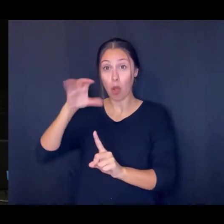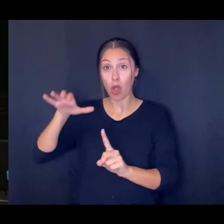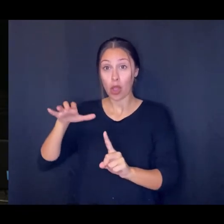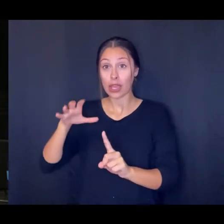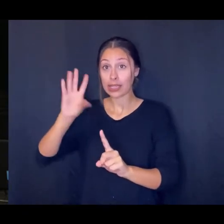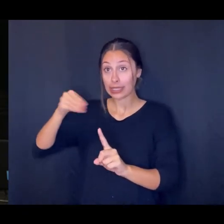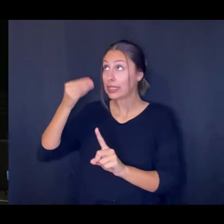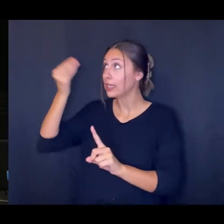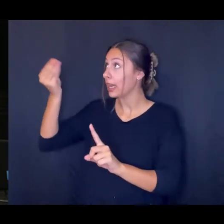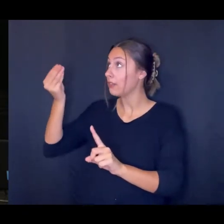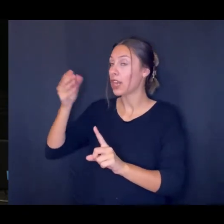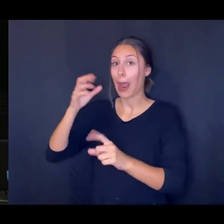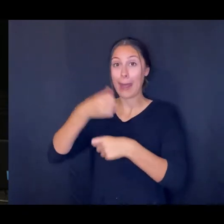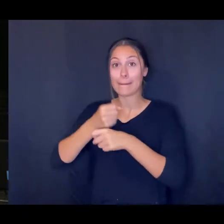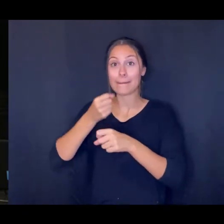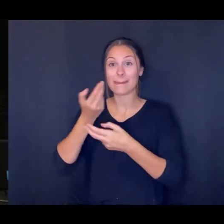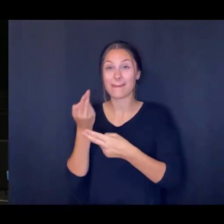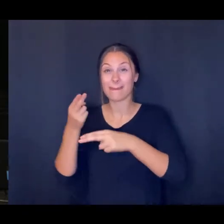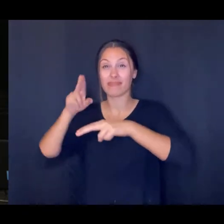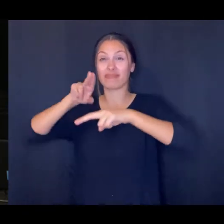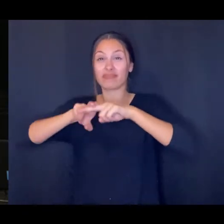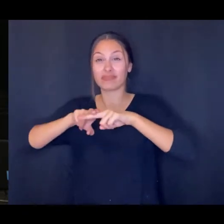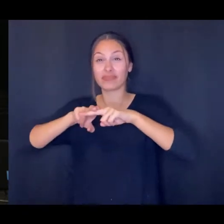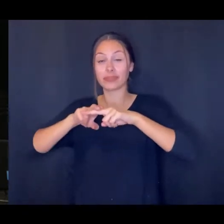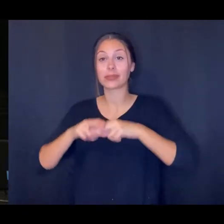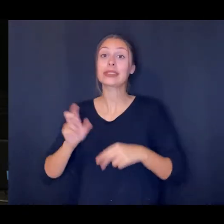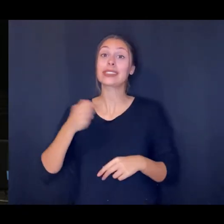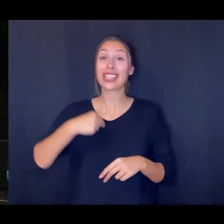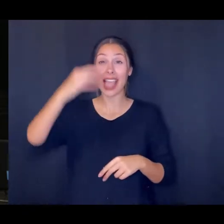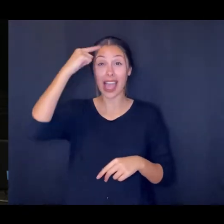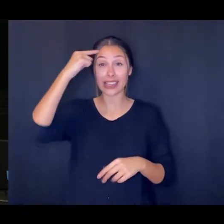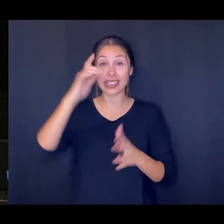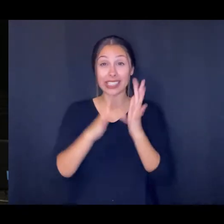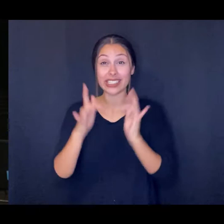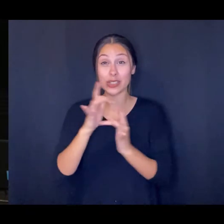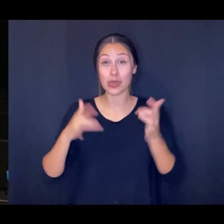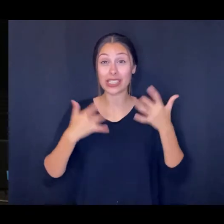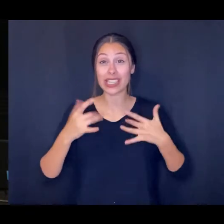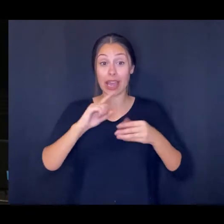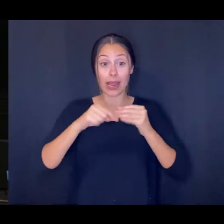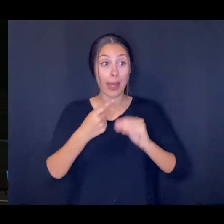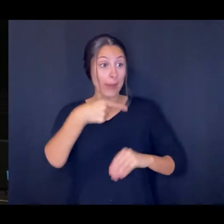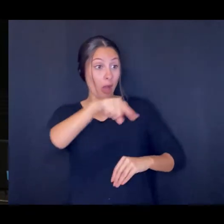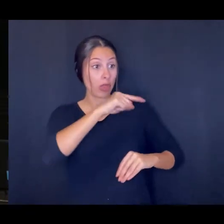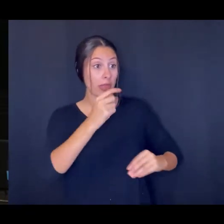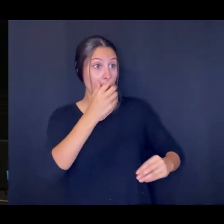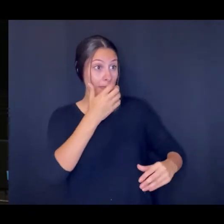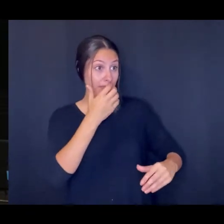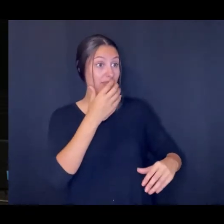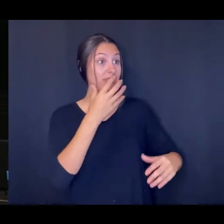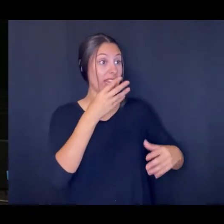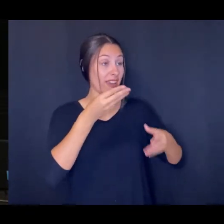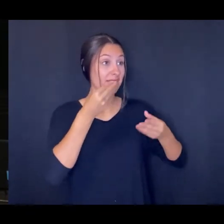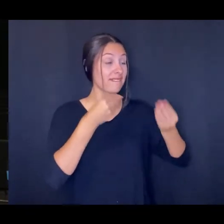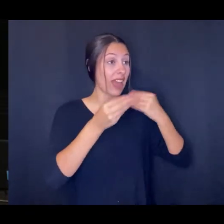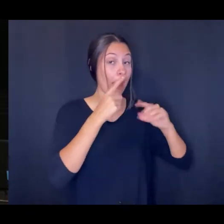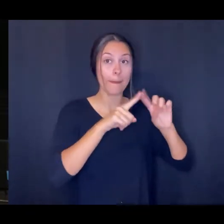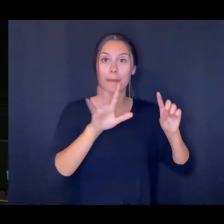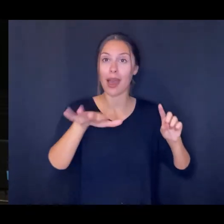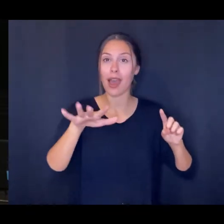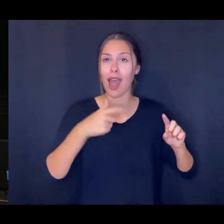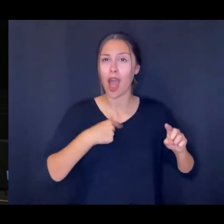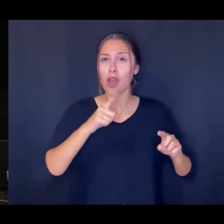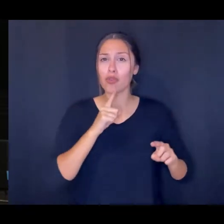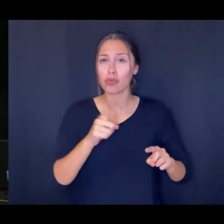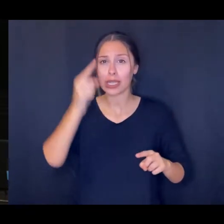and made it into something bigger than he can ever imagine. I think Jesus was excited about the crowd being fed. I really do. But do